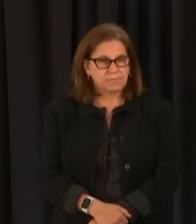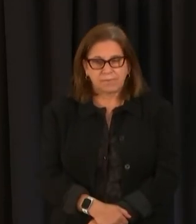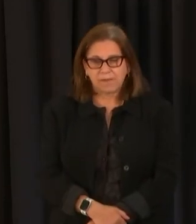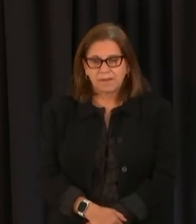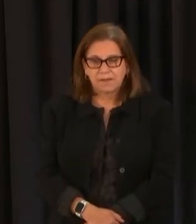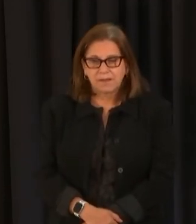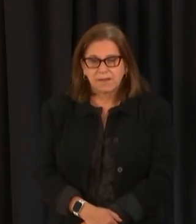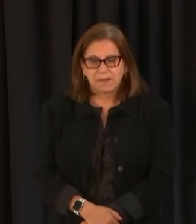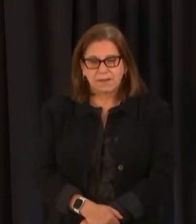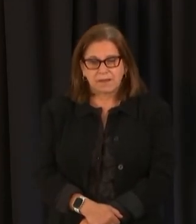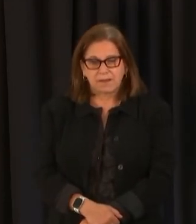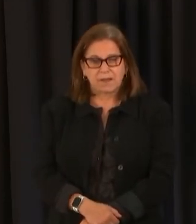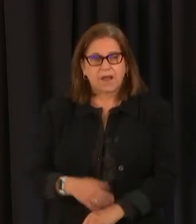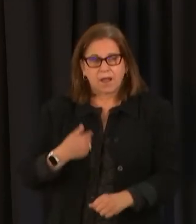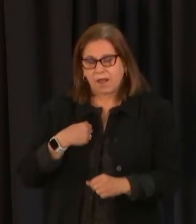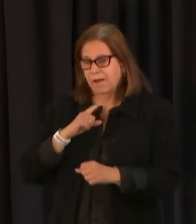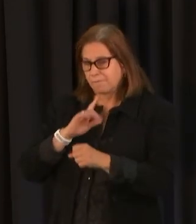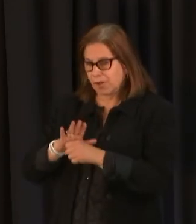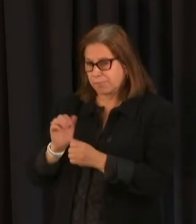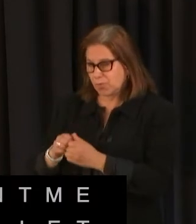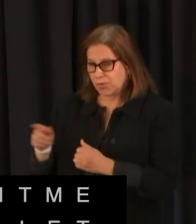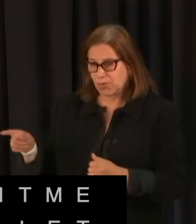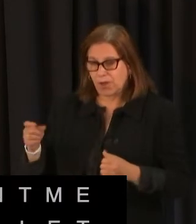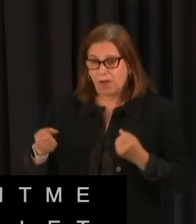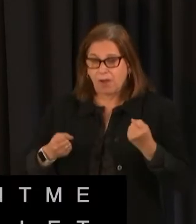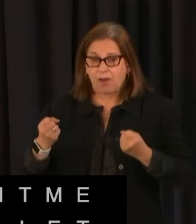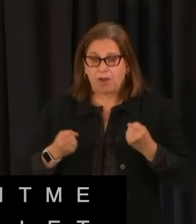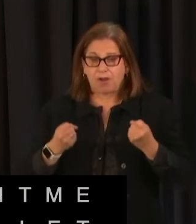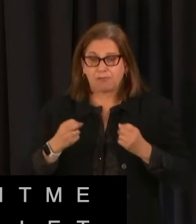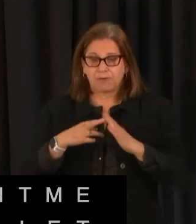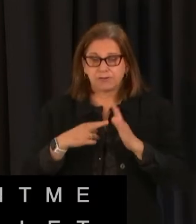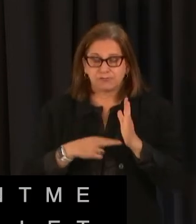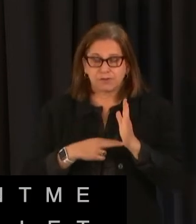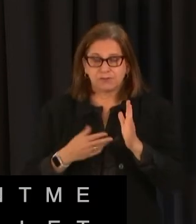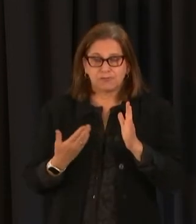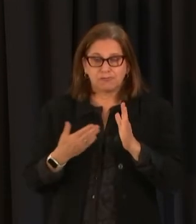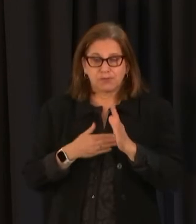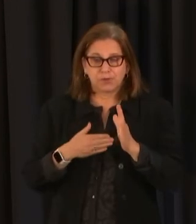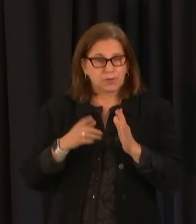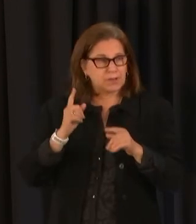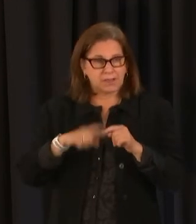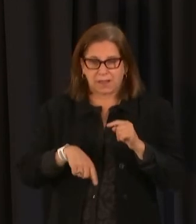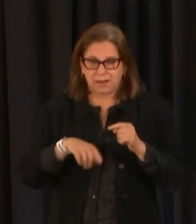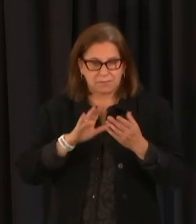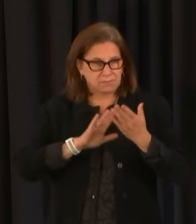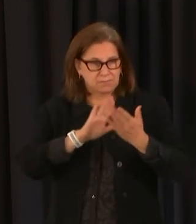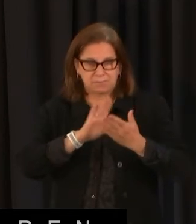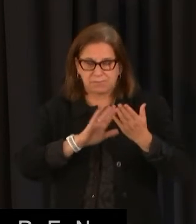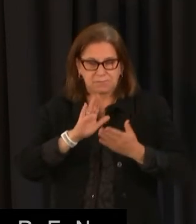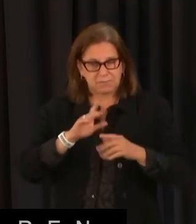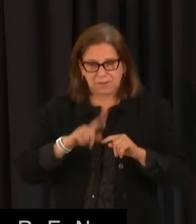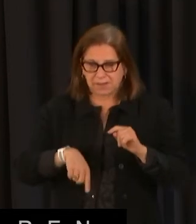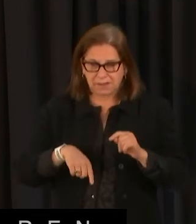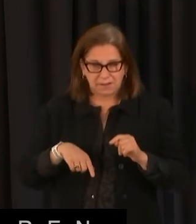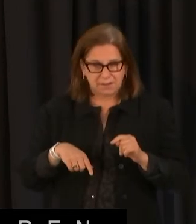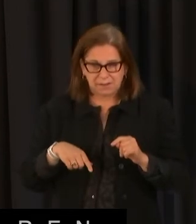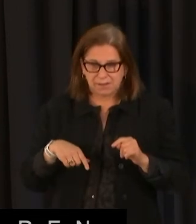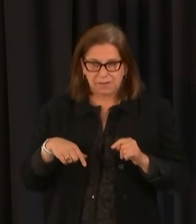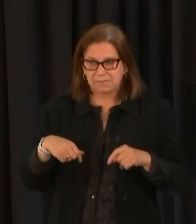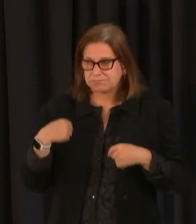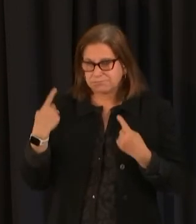let me just confirm. A vehicle registration renewal cannot be done in person, not since